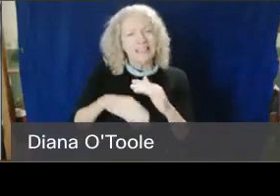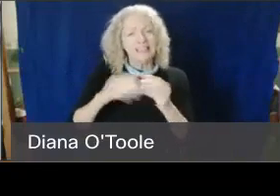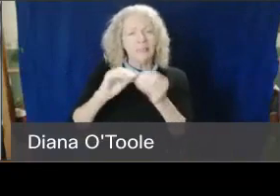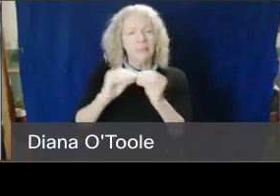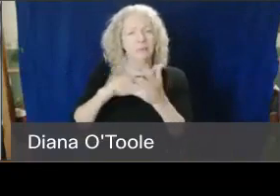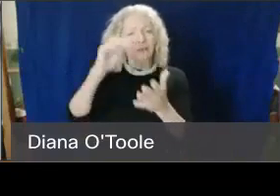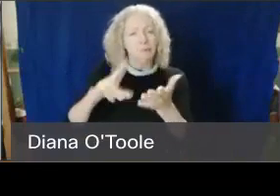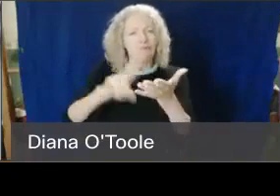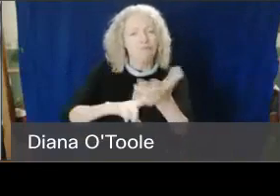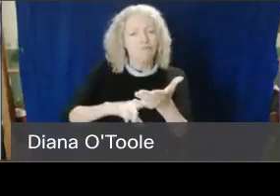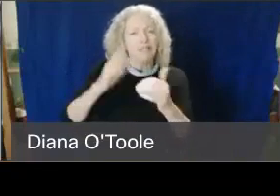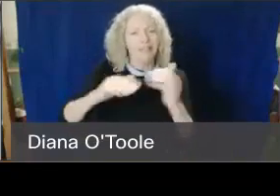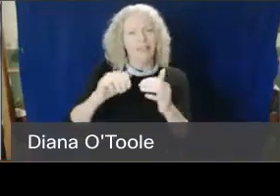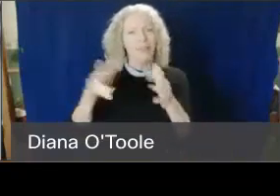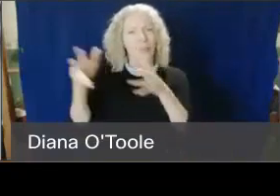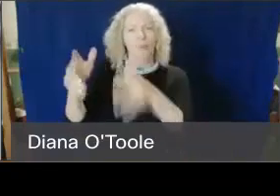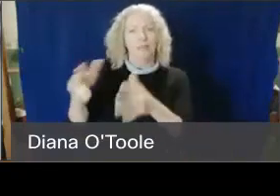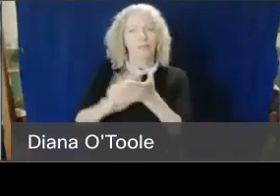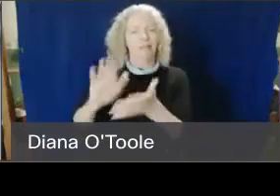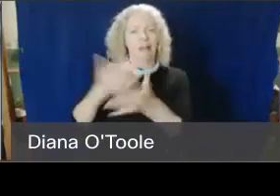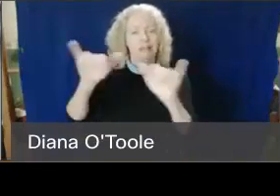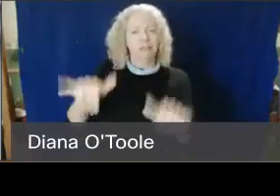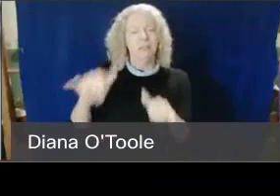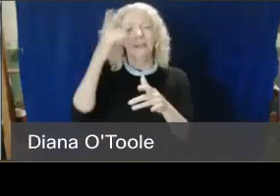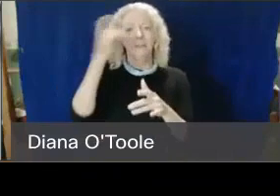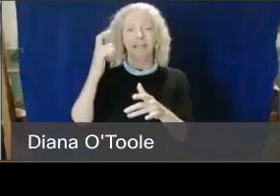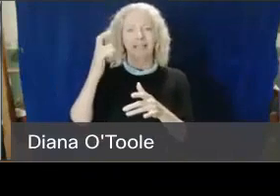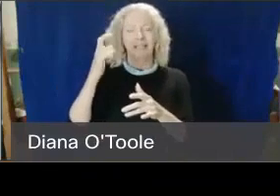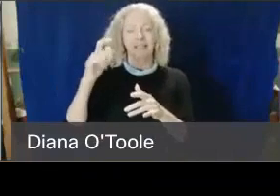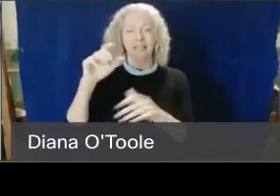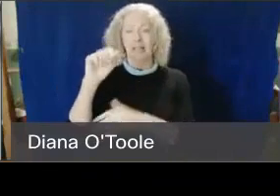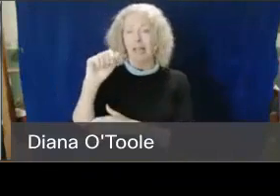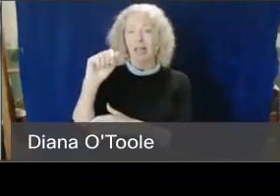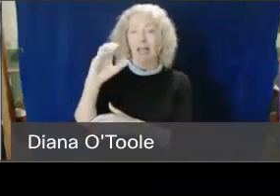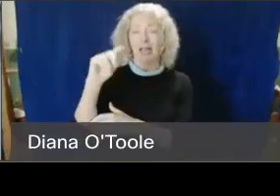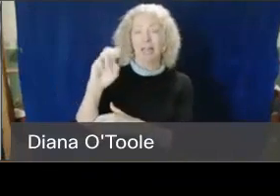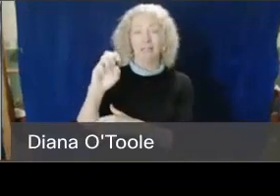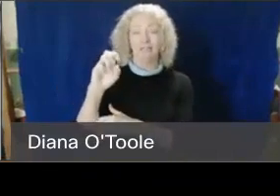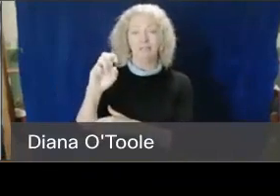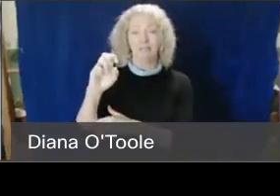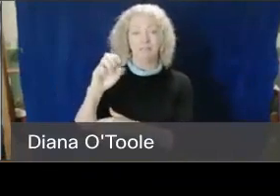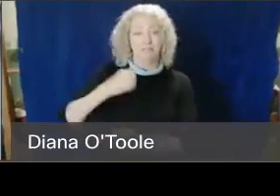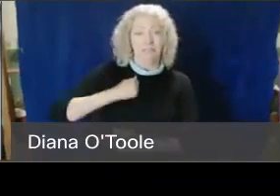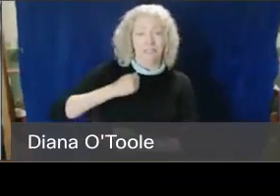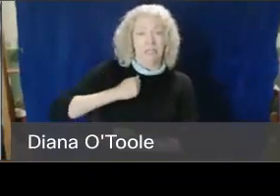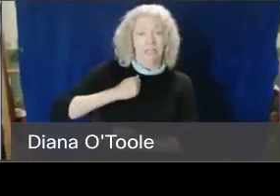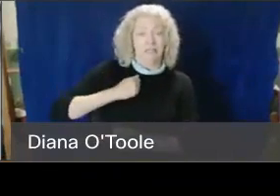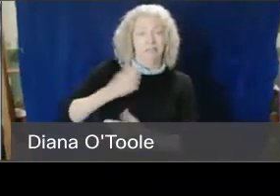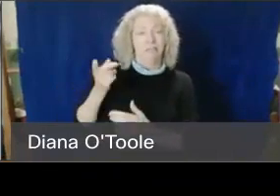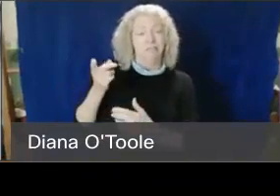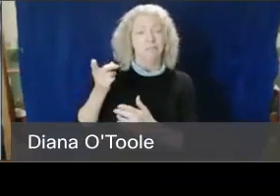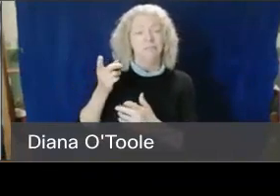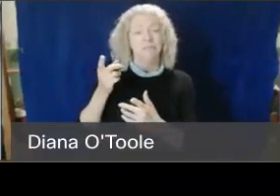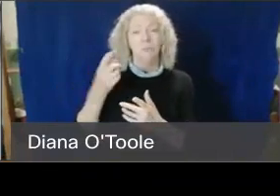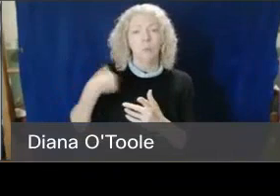while active duty military are holding their own and really even this year compared to last year, we've seen a